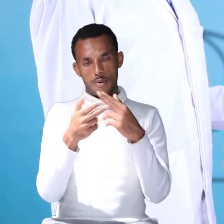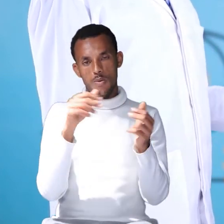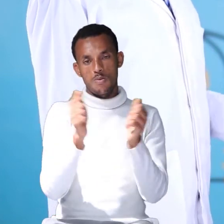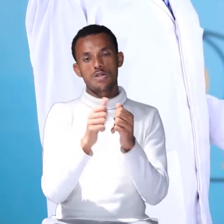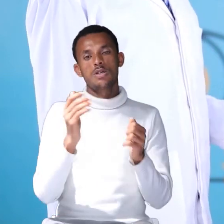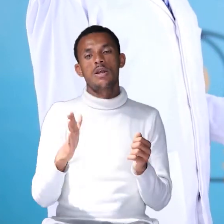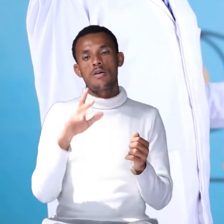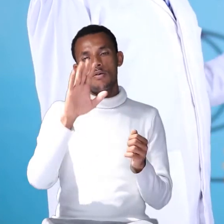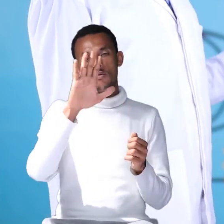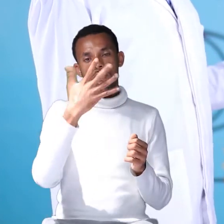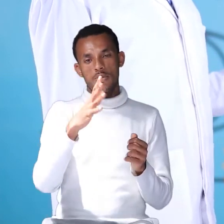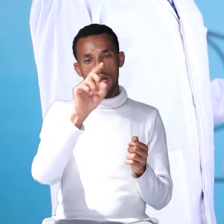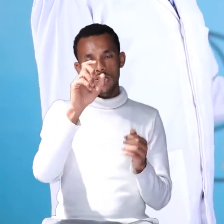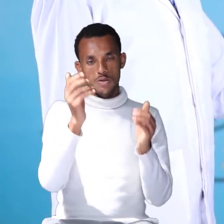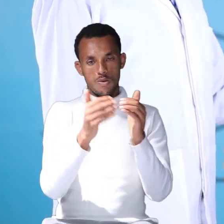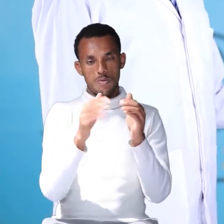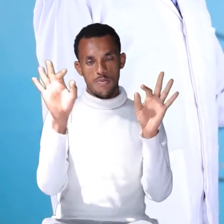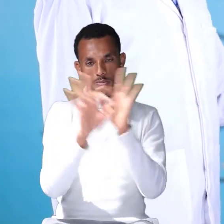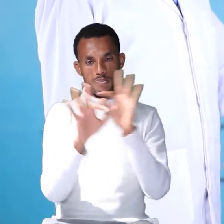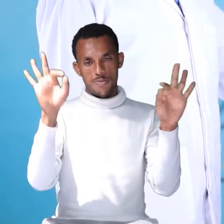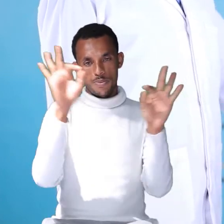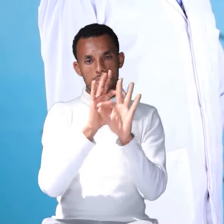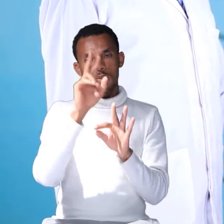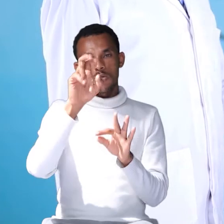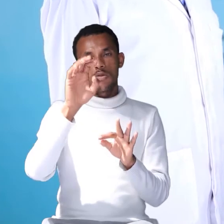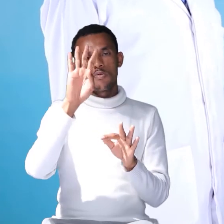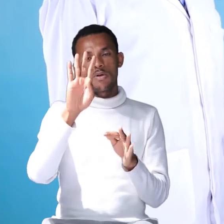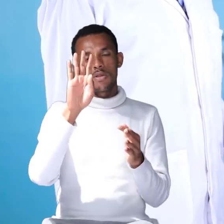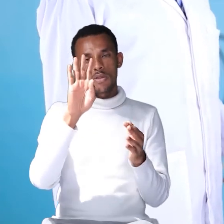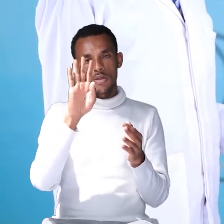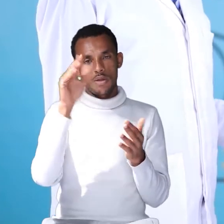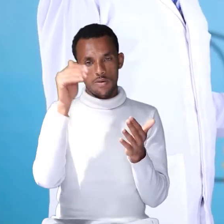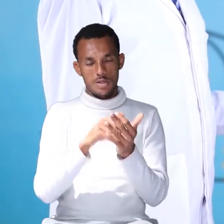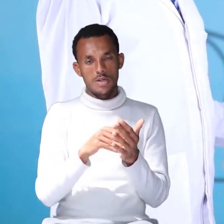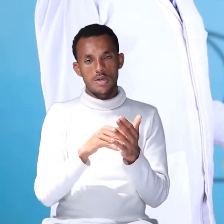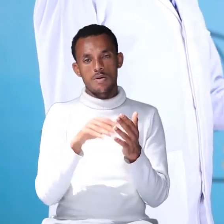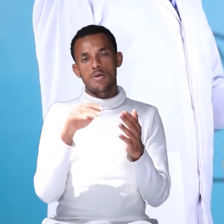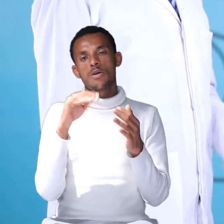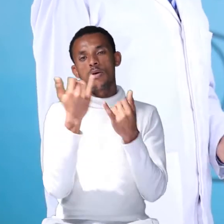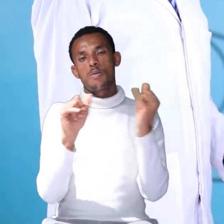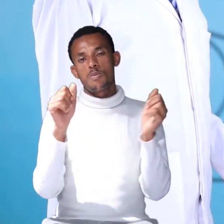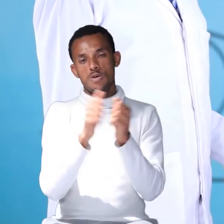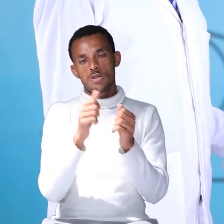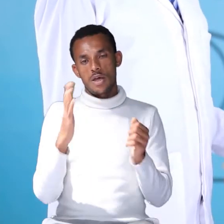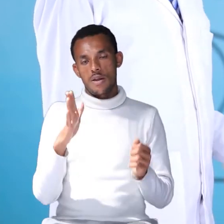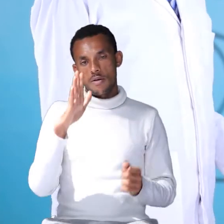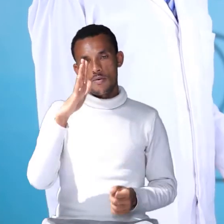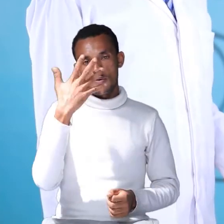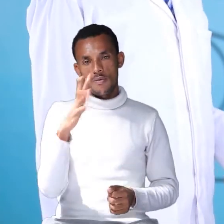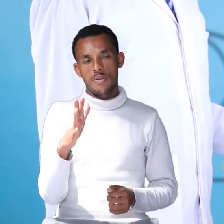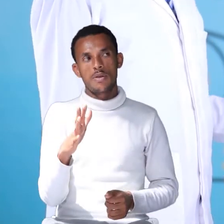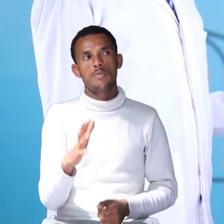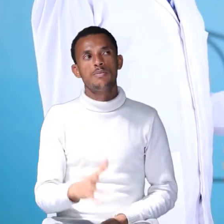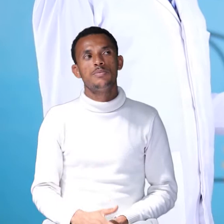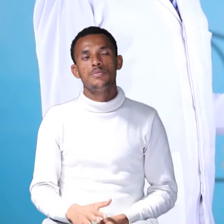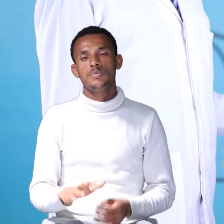So multiply both sides. 15x is equal to, when I cross multiply 24,000, divide both sides by